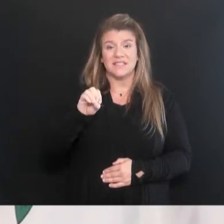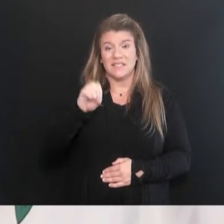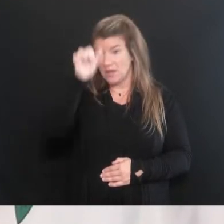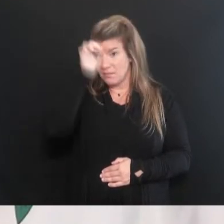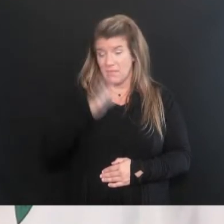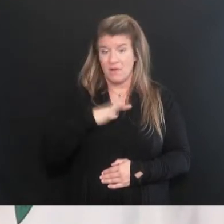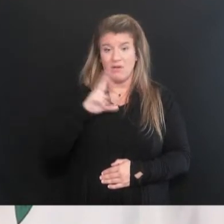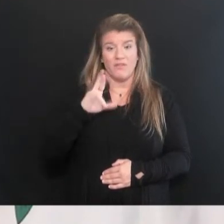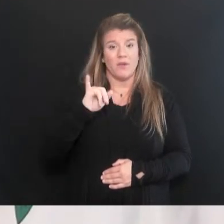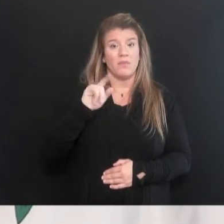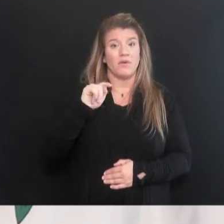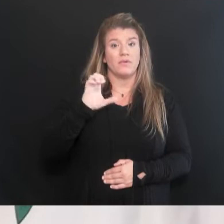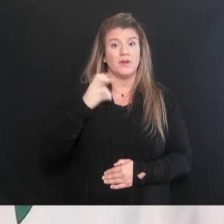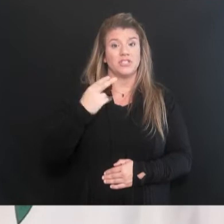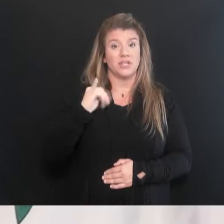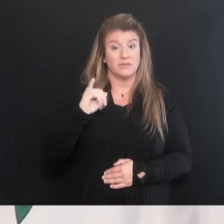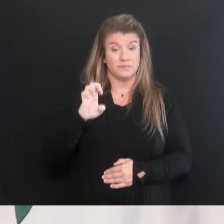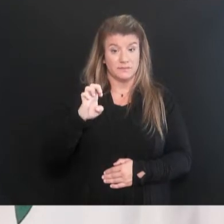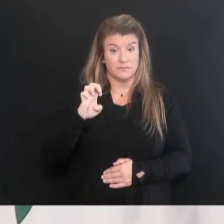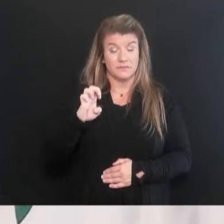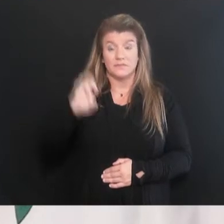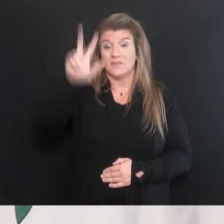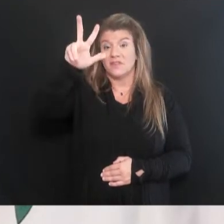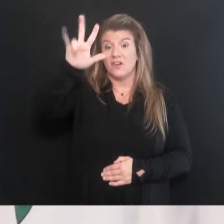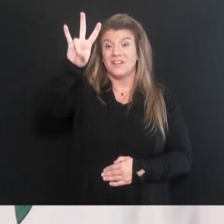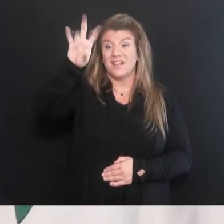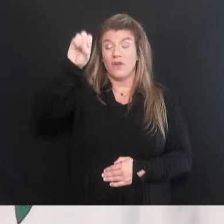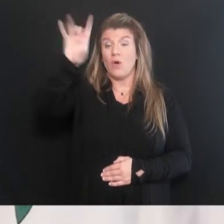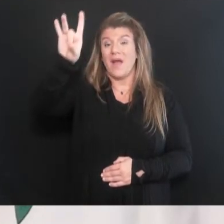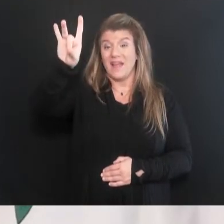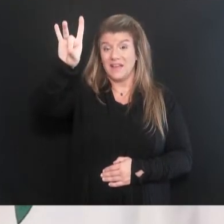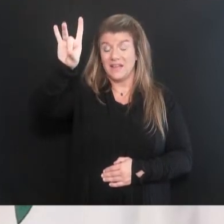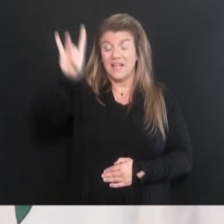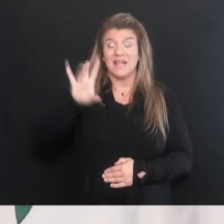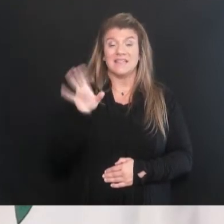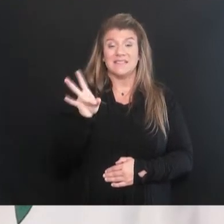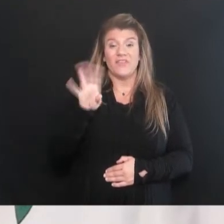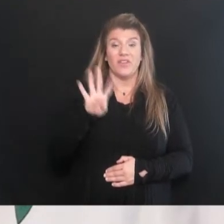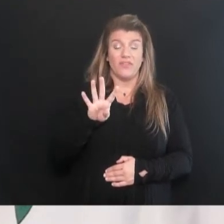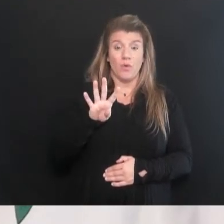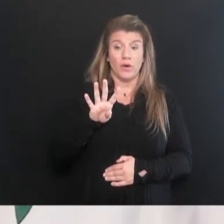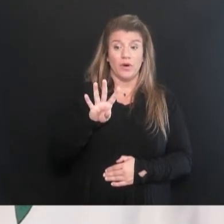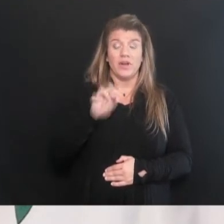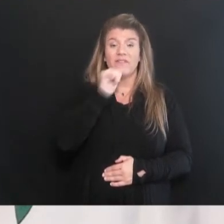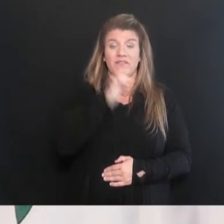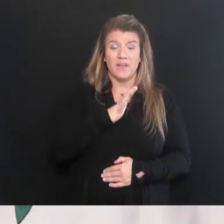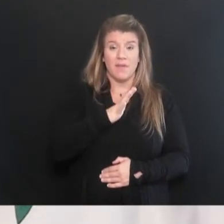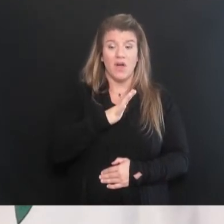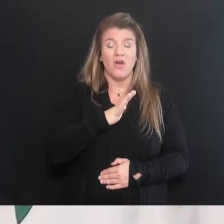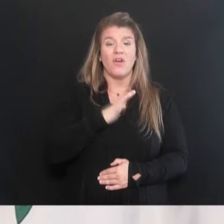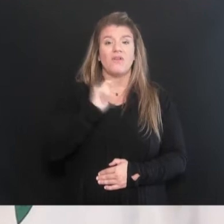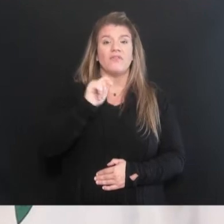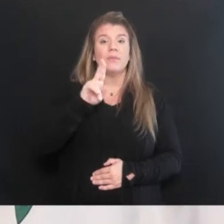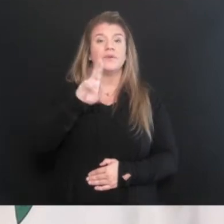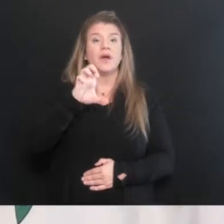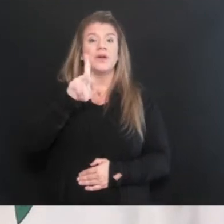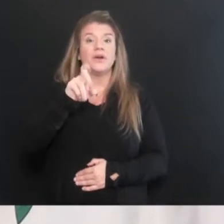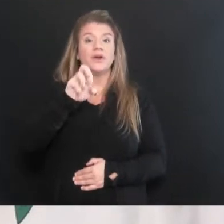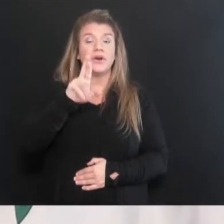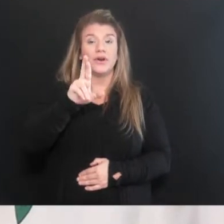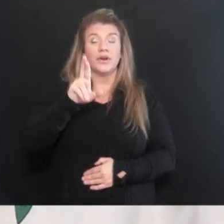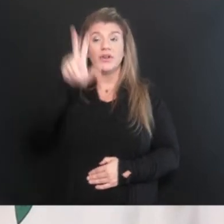male from Ritchie County. The 3,708th death is a 74-year-old female from Tucker County.